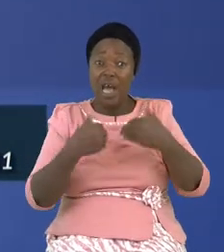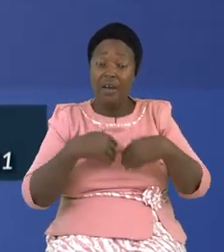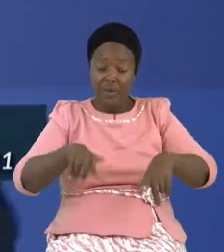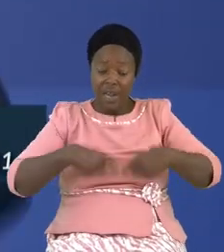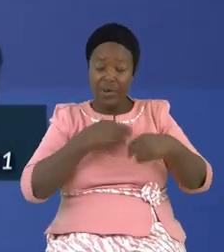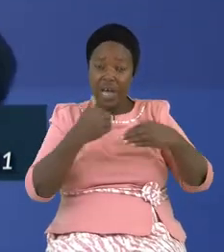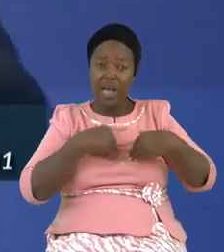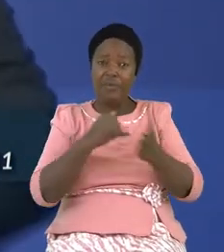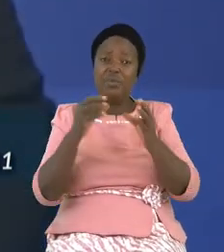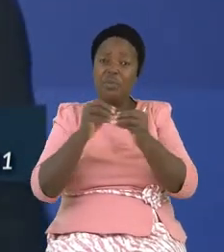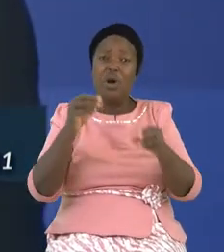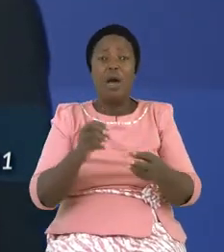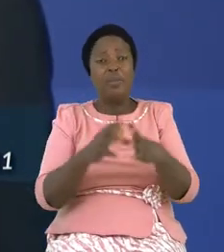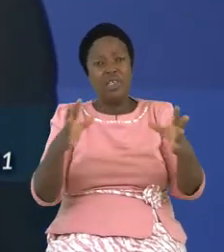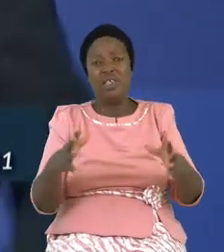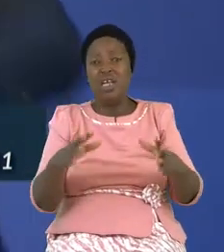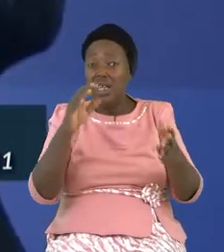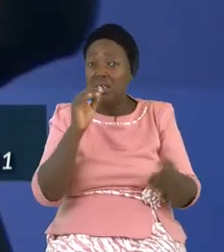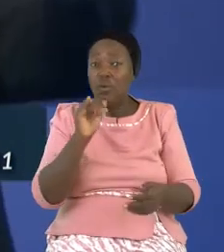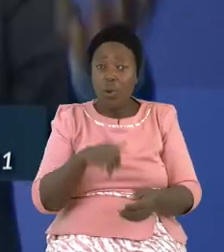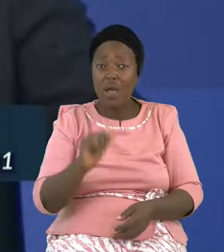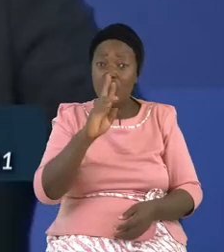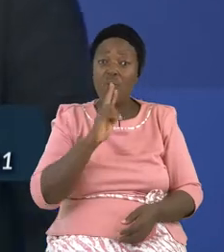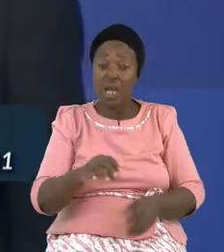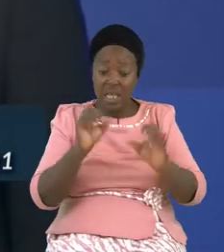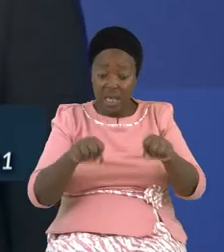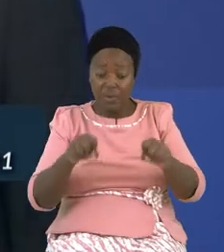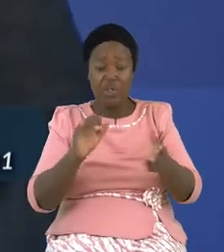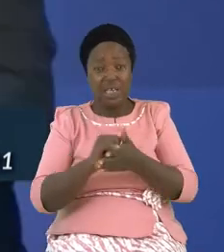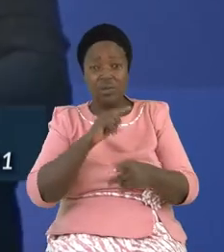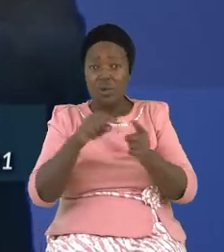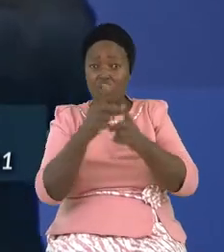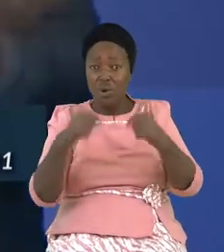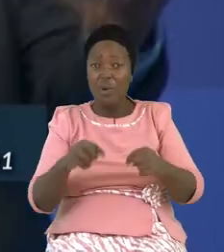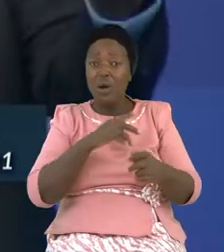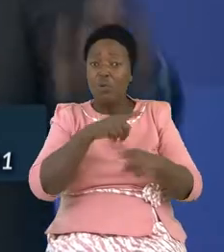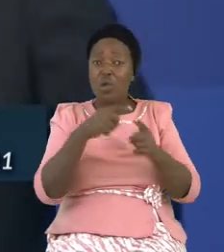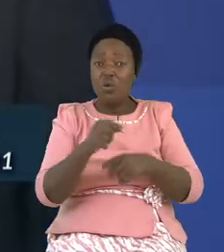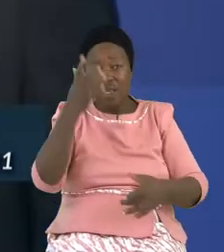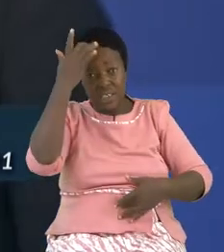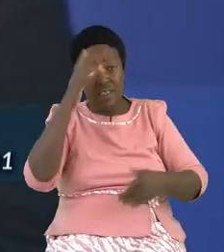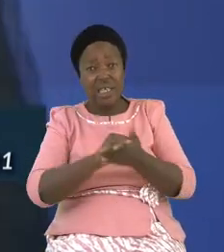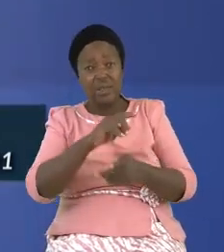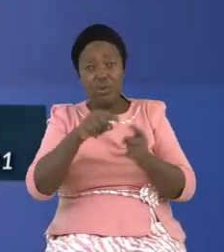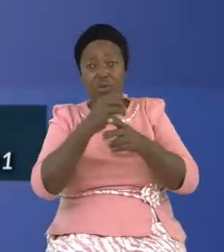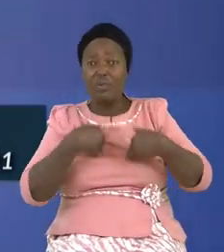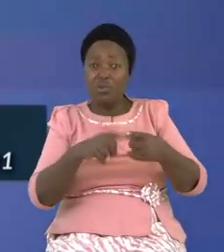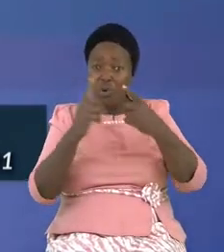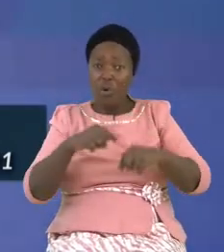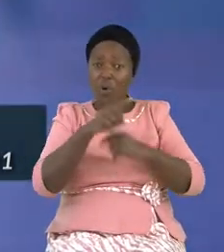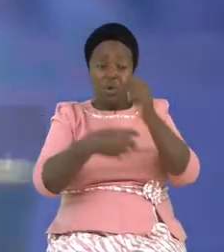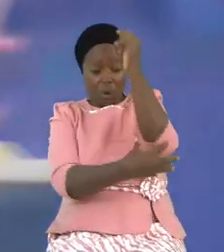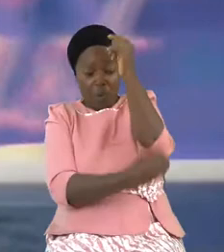While you are poor, that's when you come. When you are sick, that's when you come. When you are in misery, that's when you come. When you